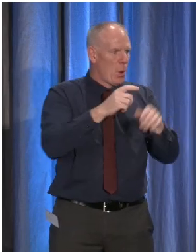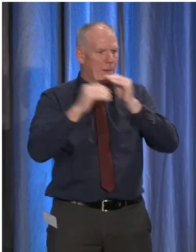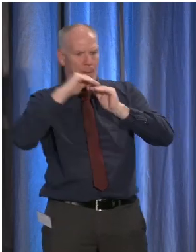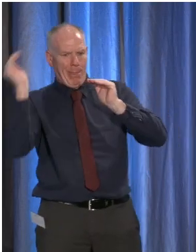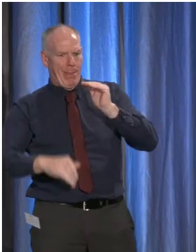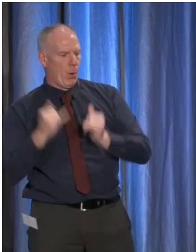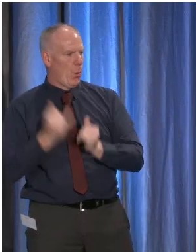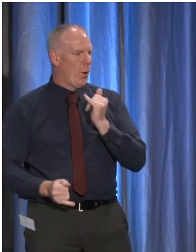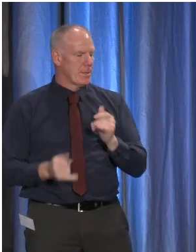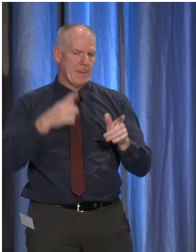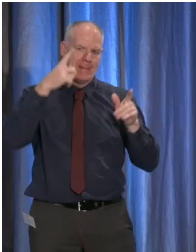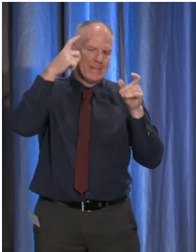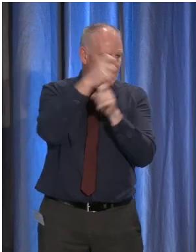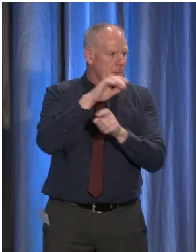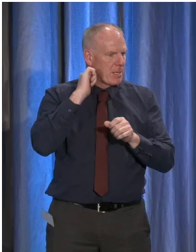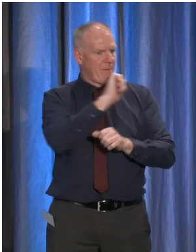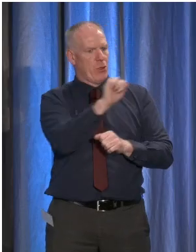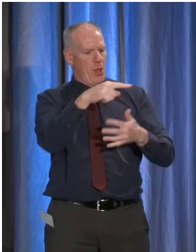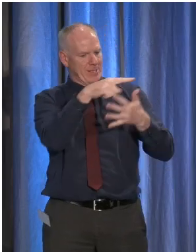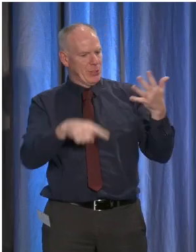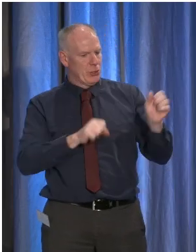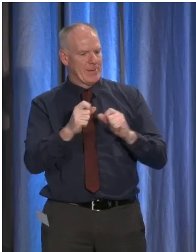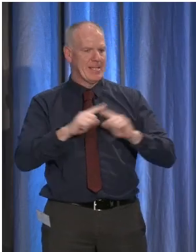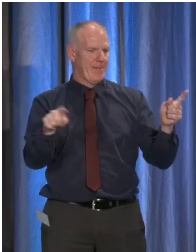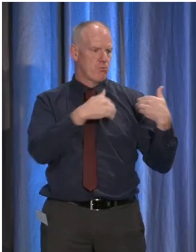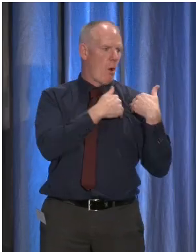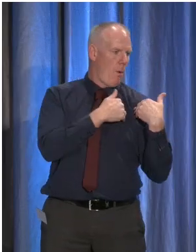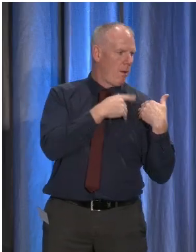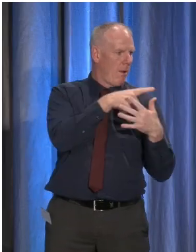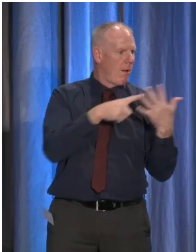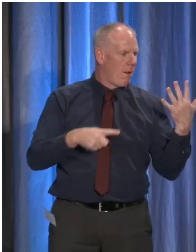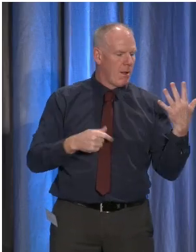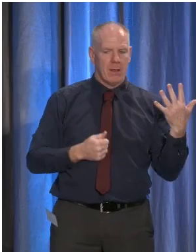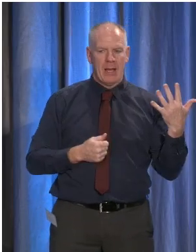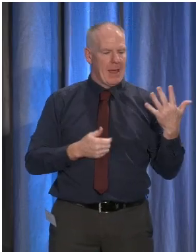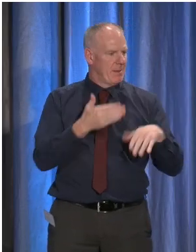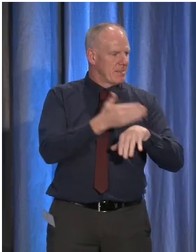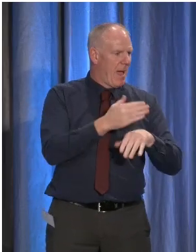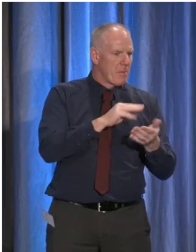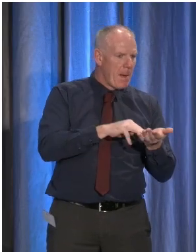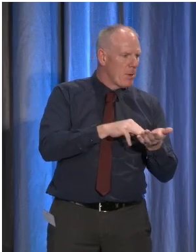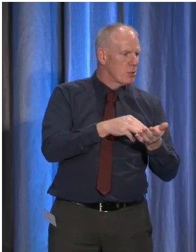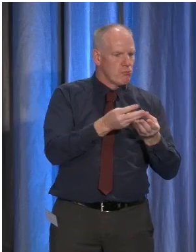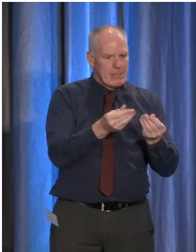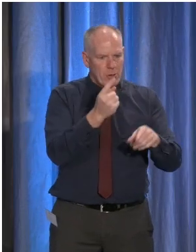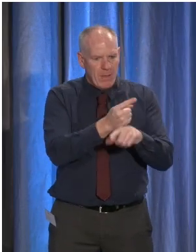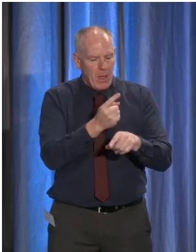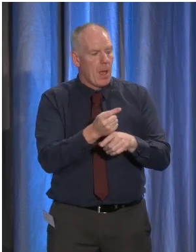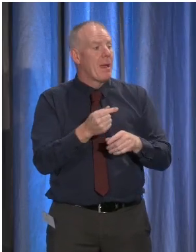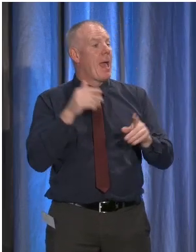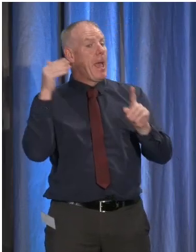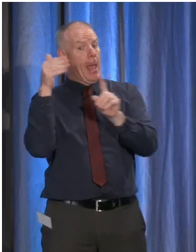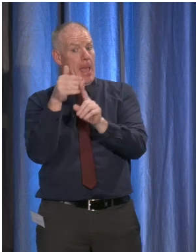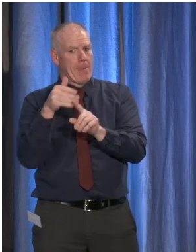be difficult given the different remit and resource base of these services. Our interest was in what do